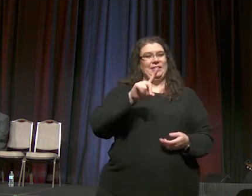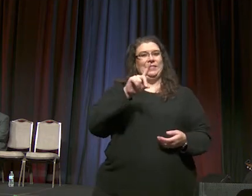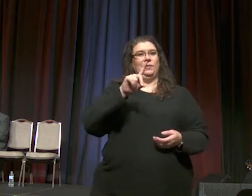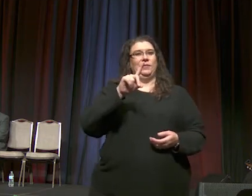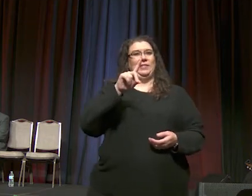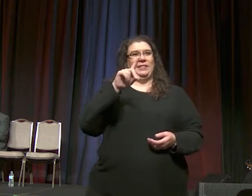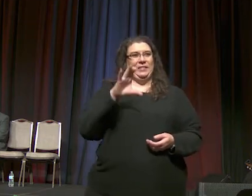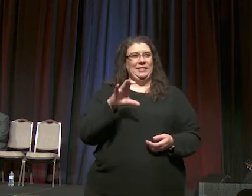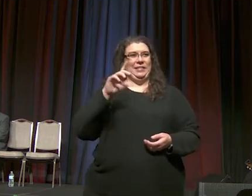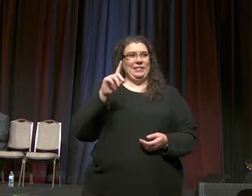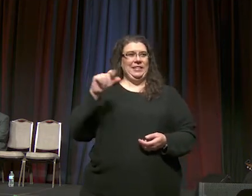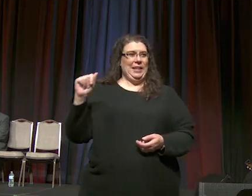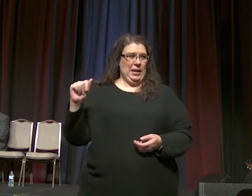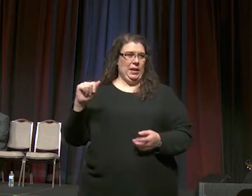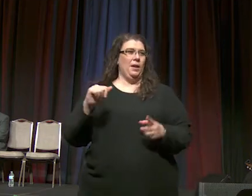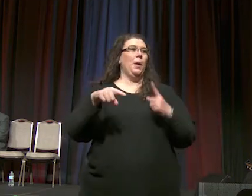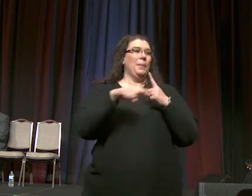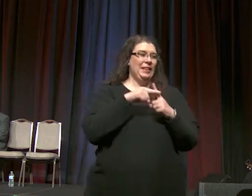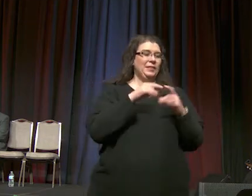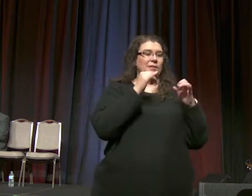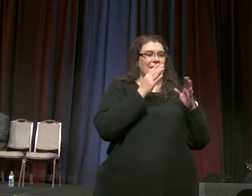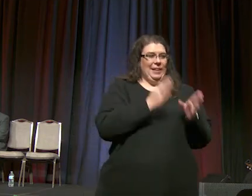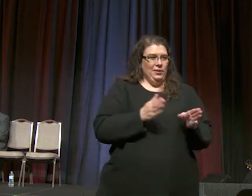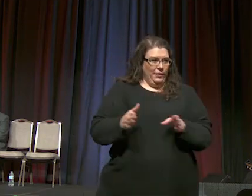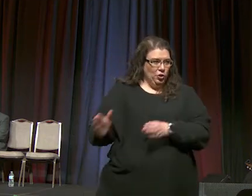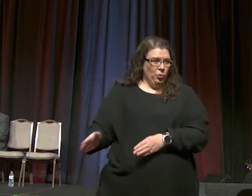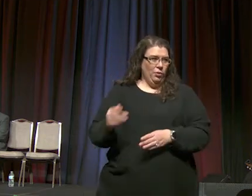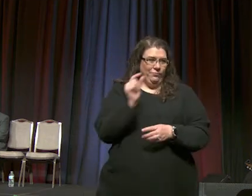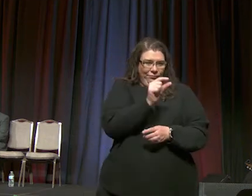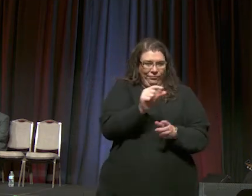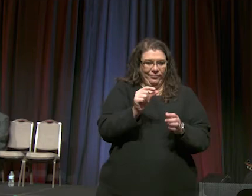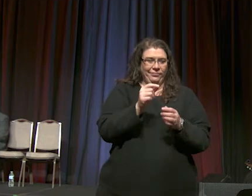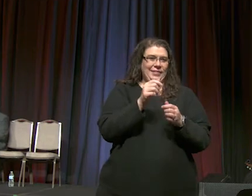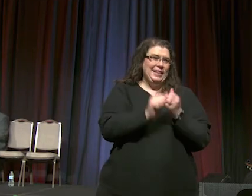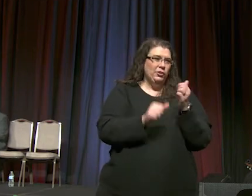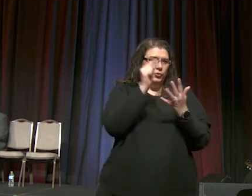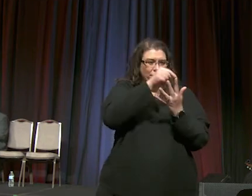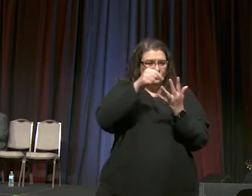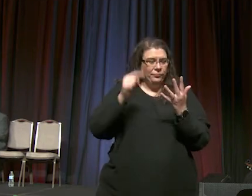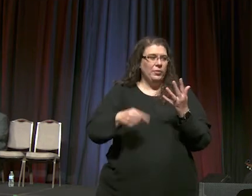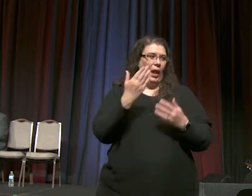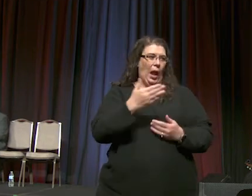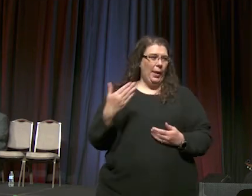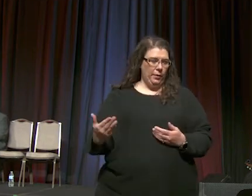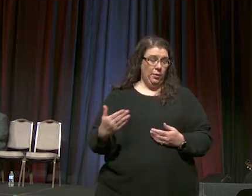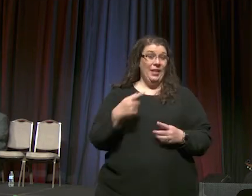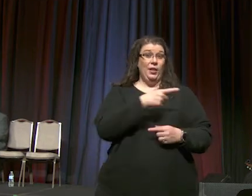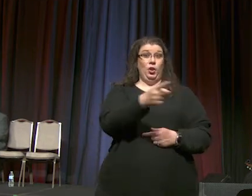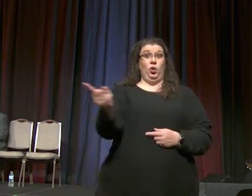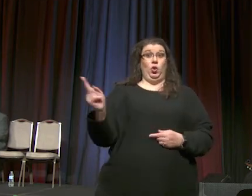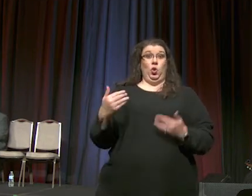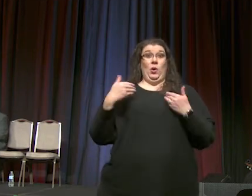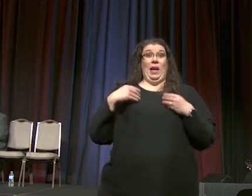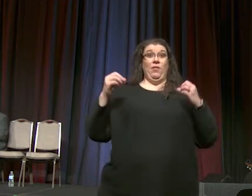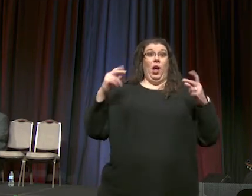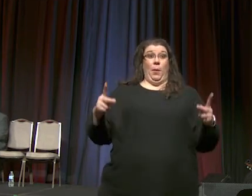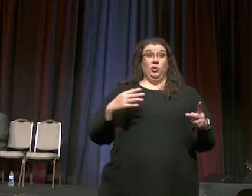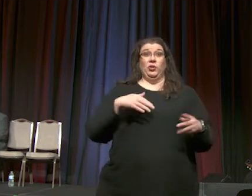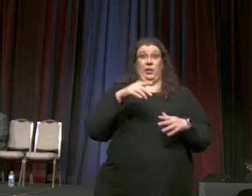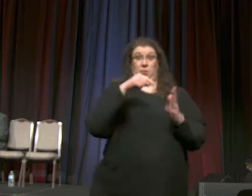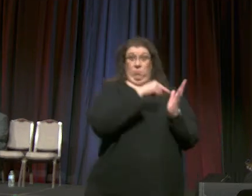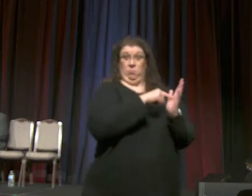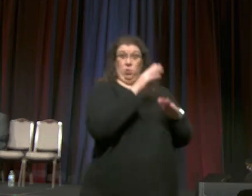with the individual items. And then you as delegates have the opportunity, if there's something on a